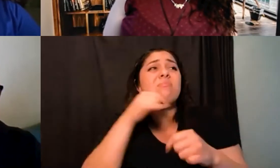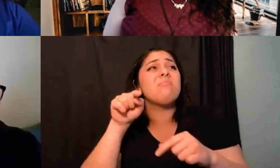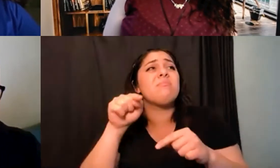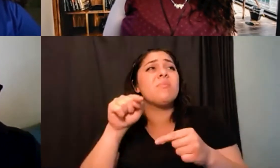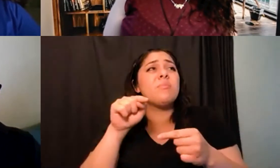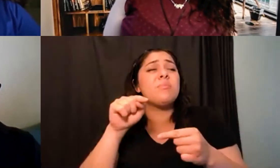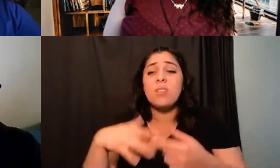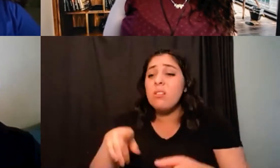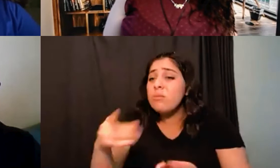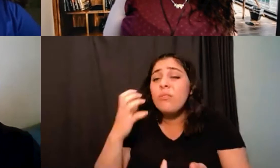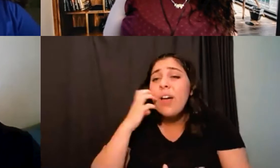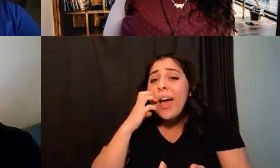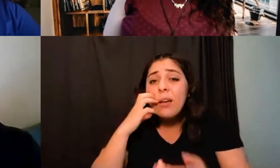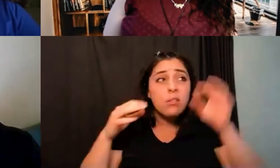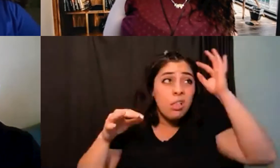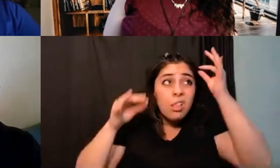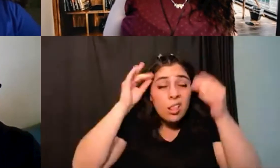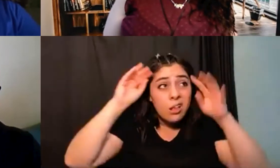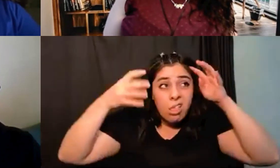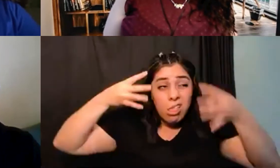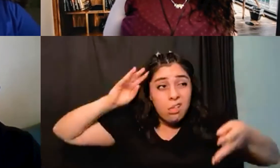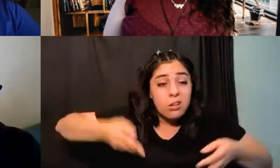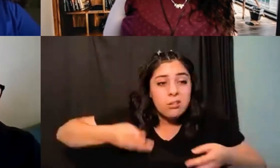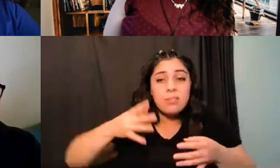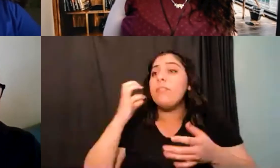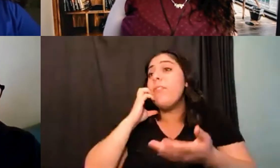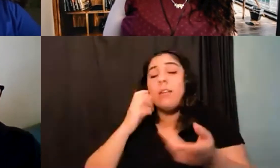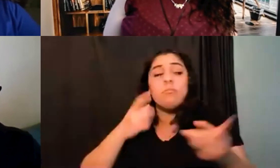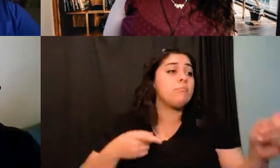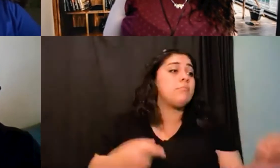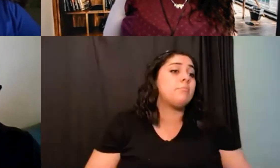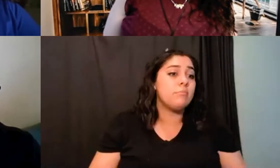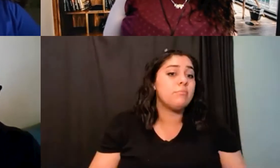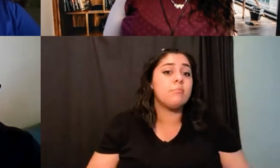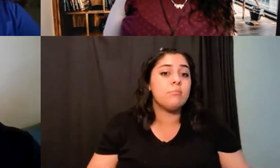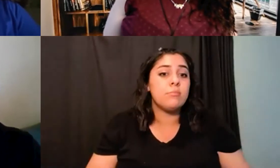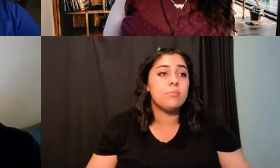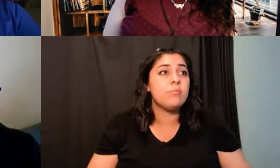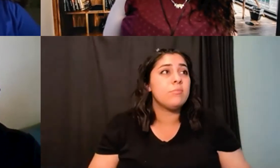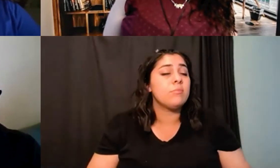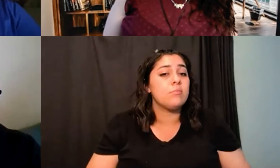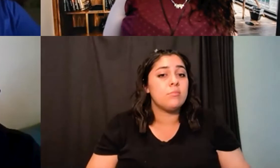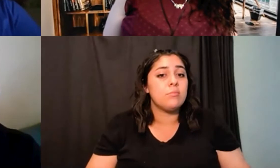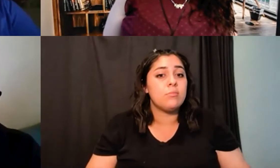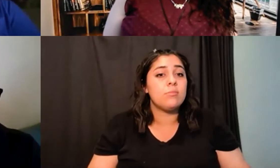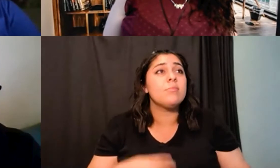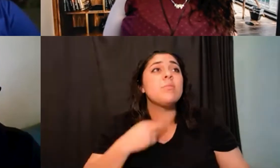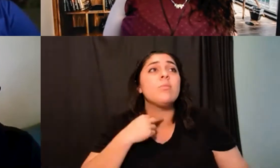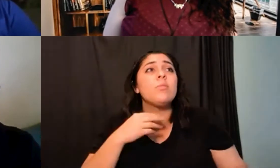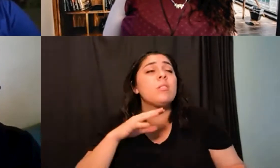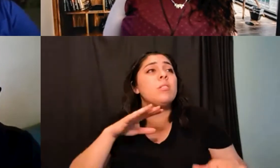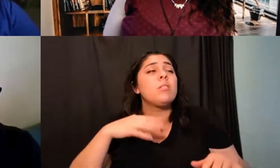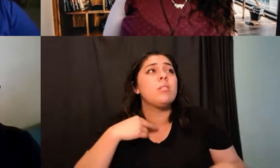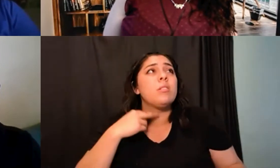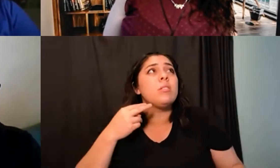inexplicably starts to fall out, when the coughing won't quit, it's because I'm fat. When the voice bids farewell, I get the